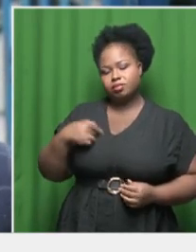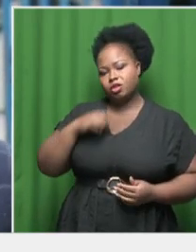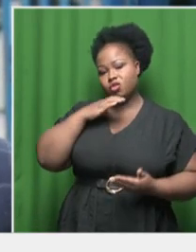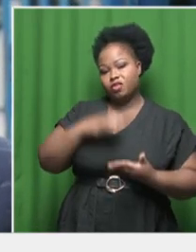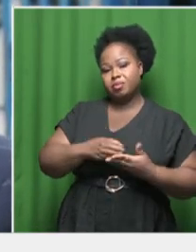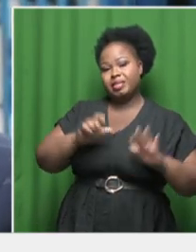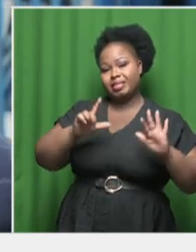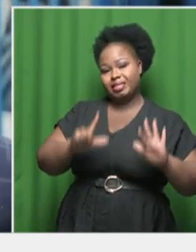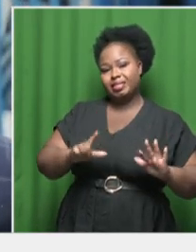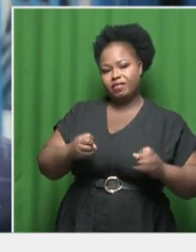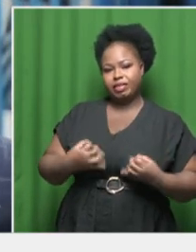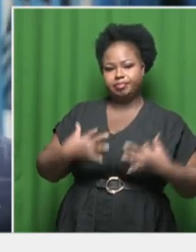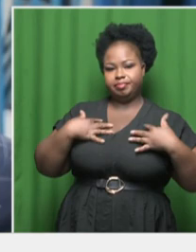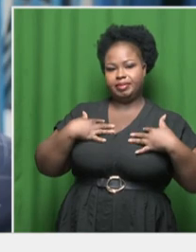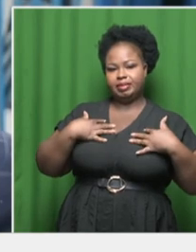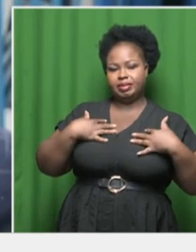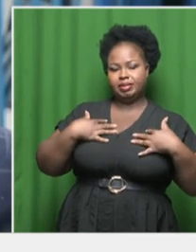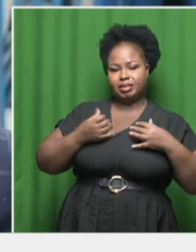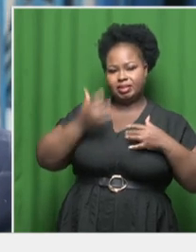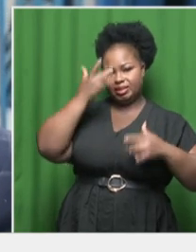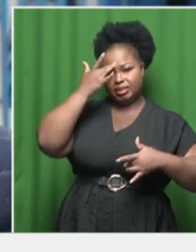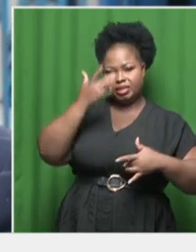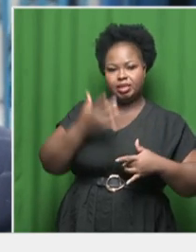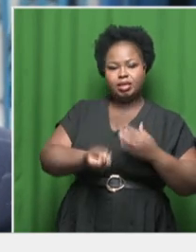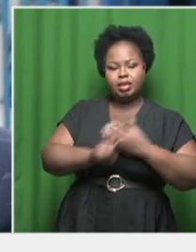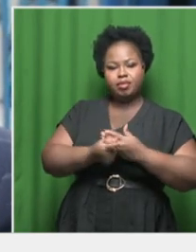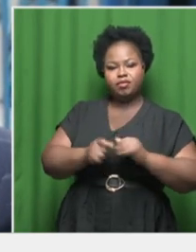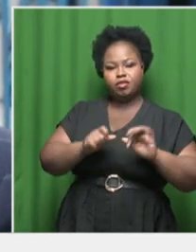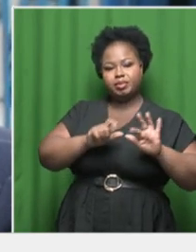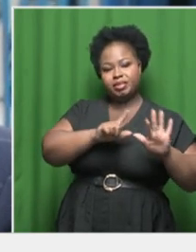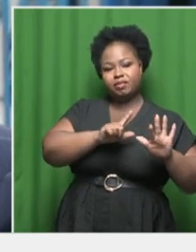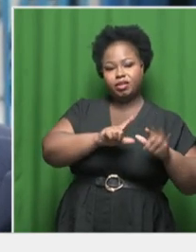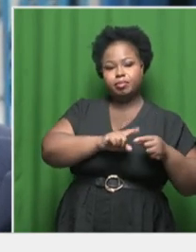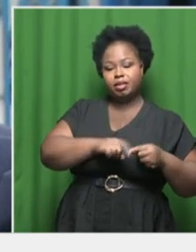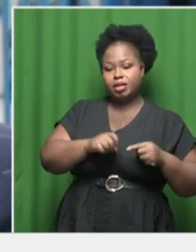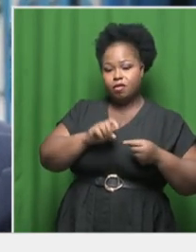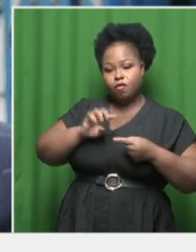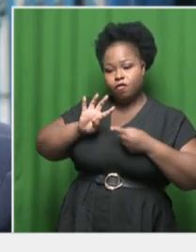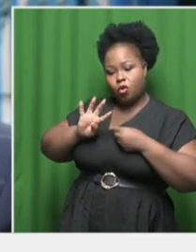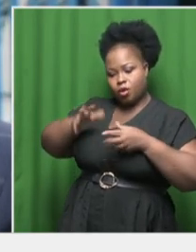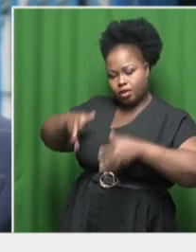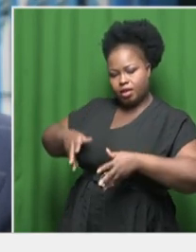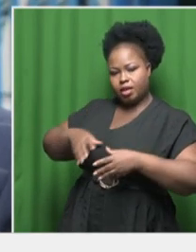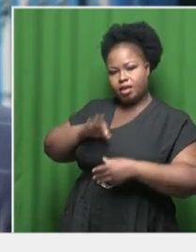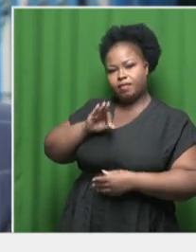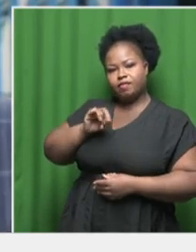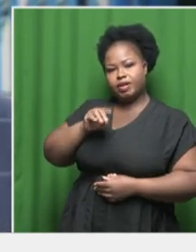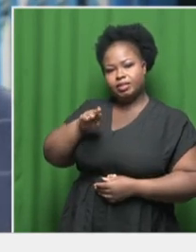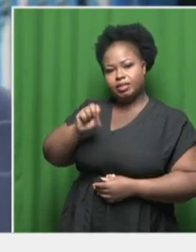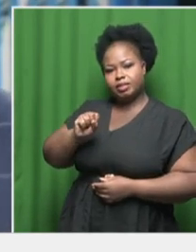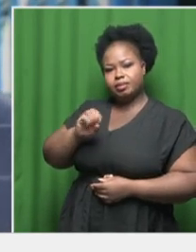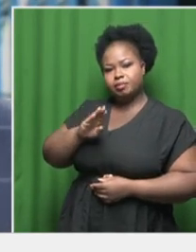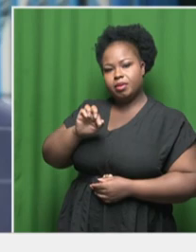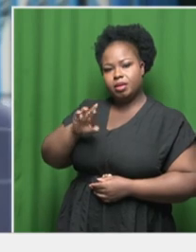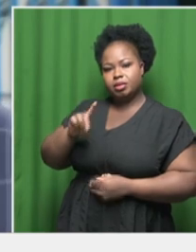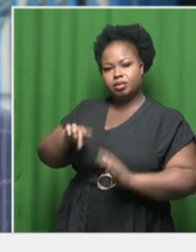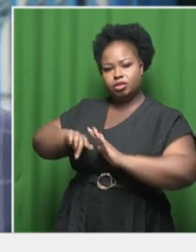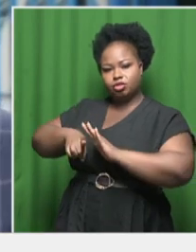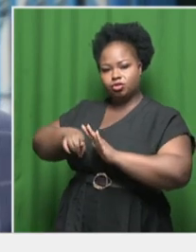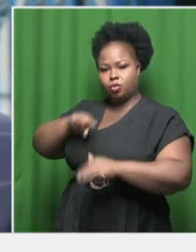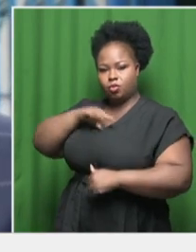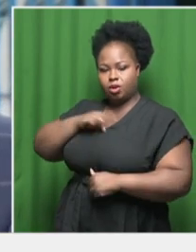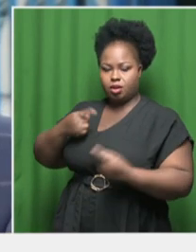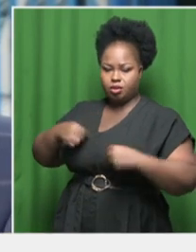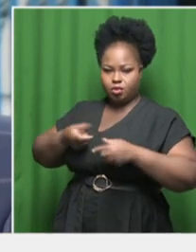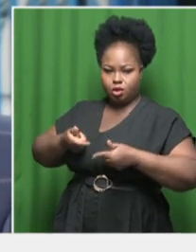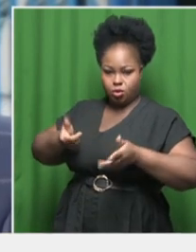we've got 7 cases in the Northern Cape. From the 7, 4 cases are here in Francis Bar District, and that's basically why we are launching